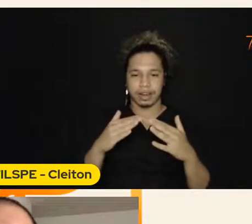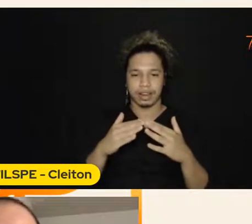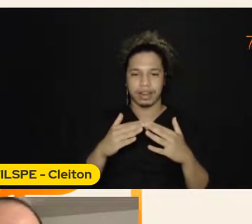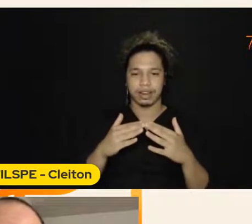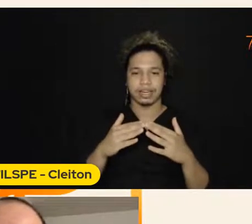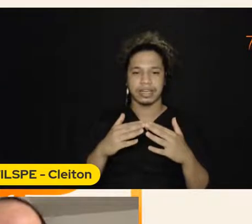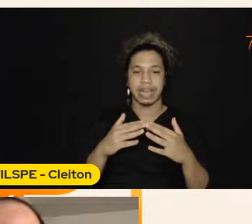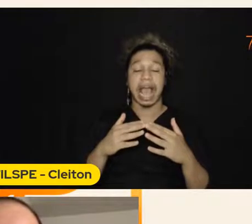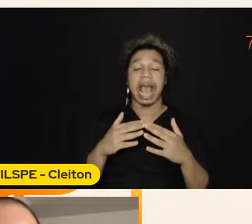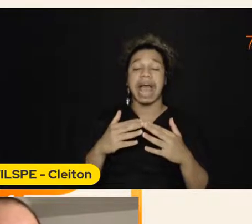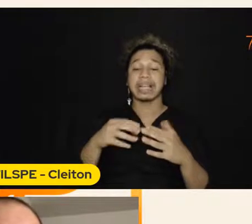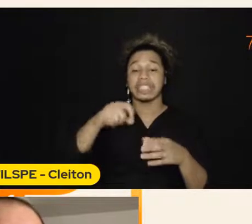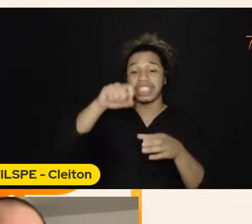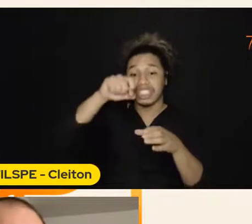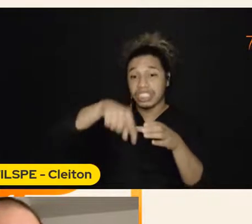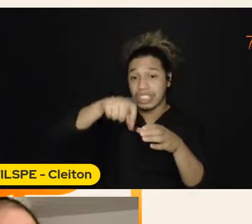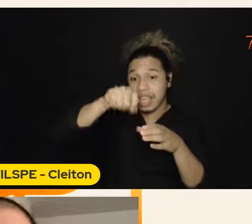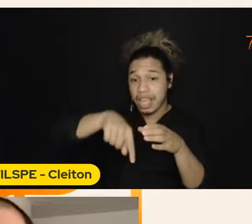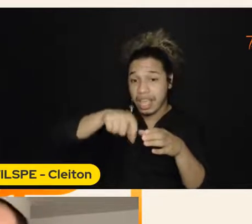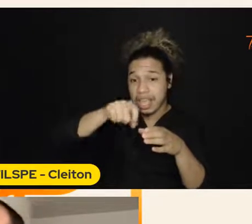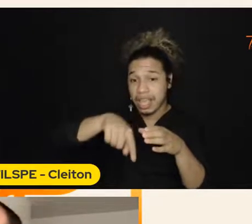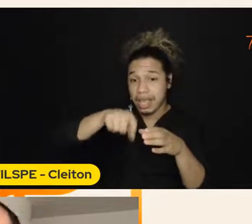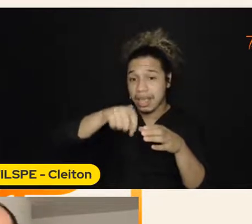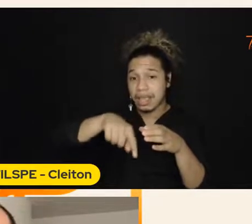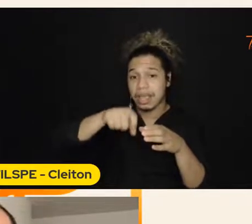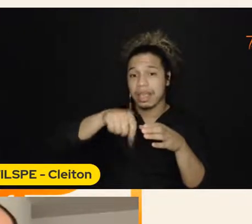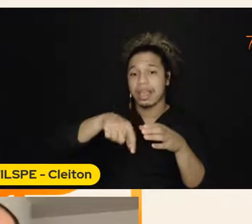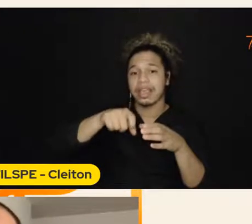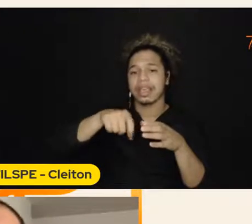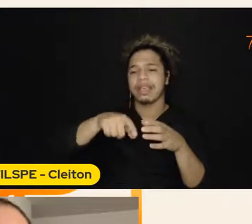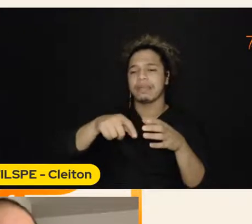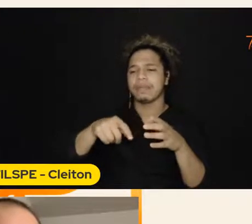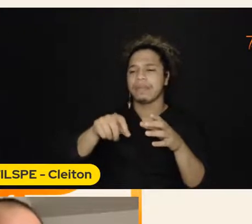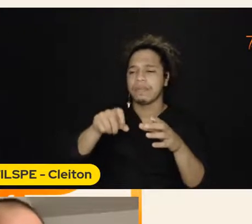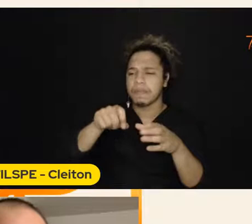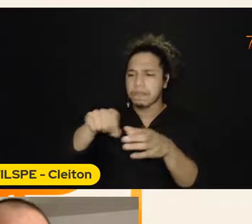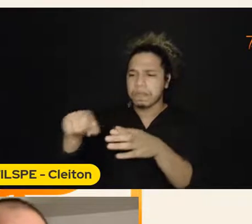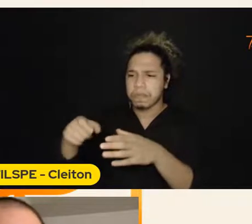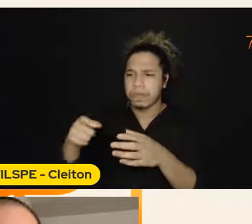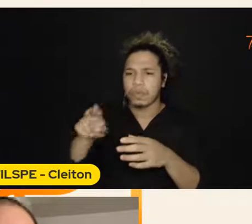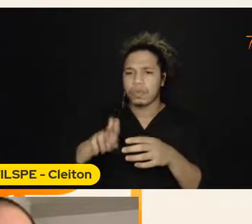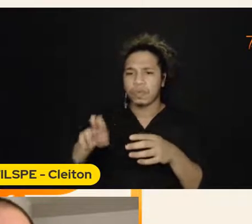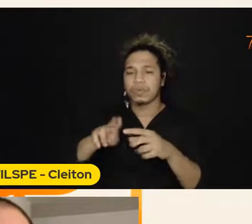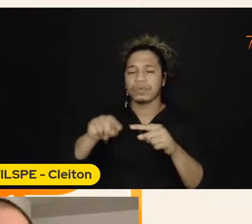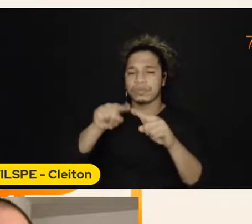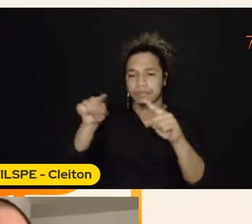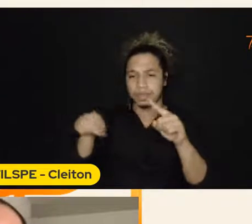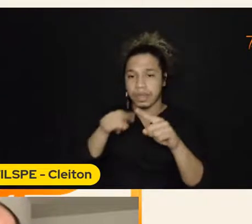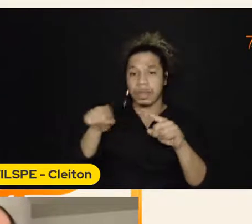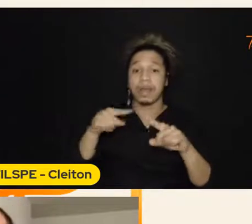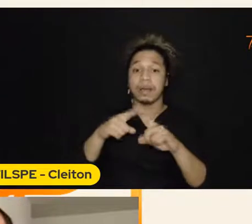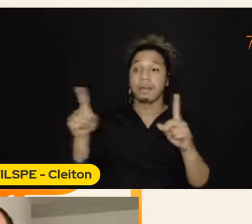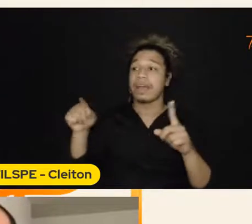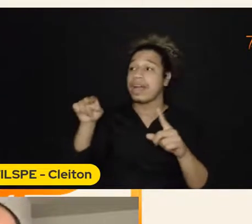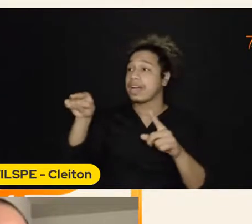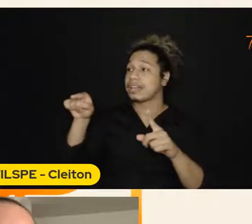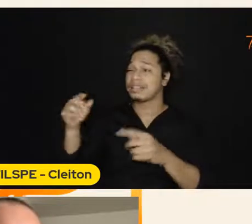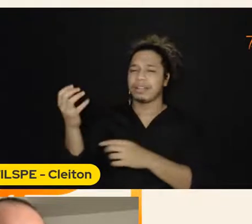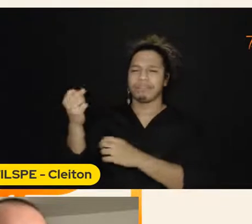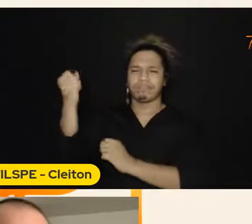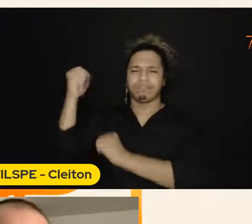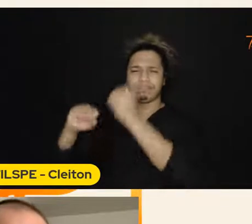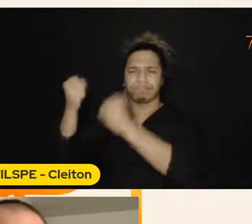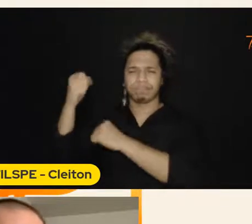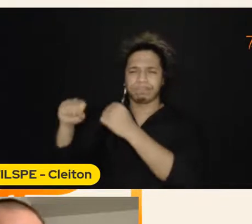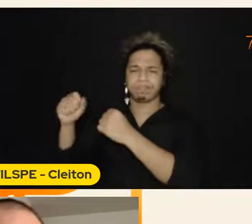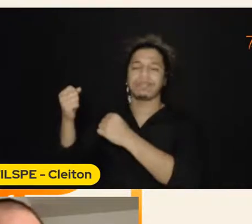recently, with the construction of an industry nearby, dumping trash in the waters, this cycle has